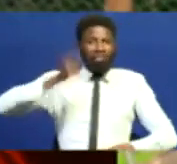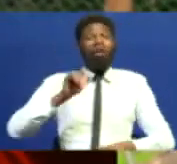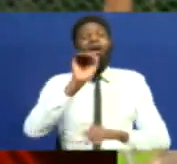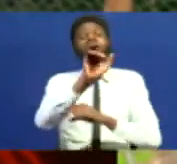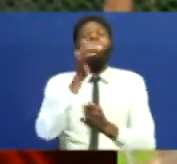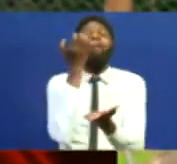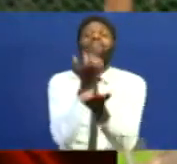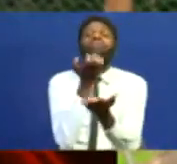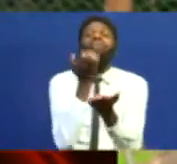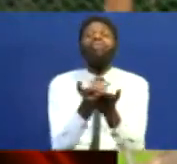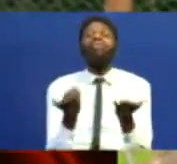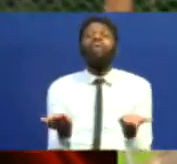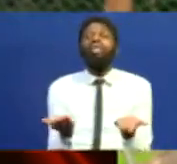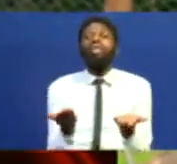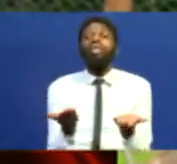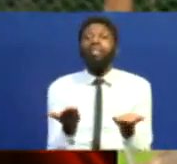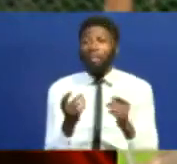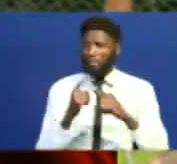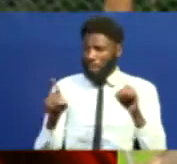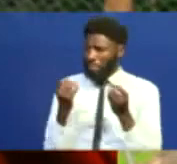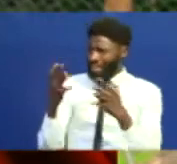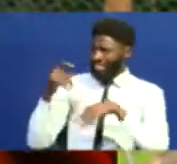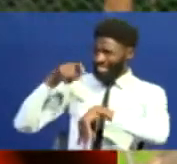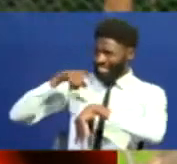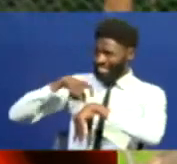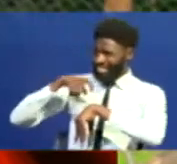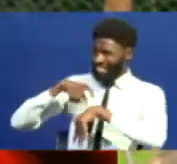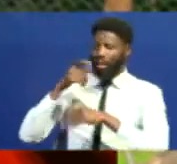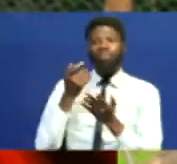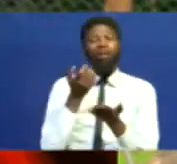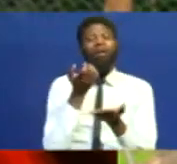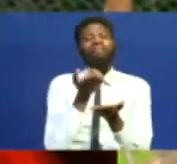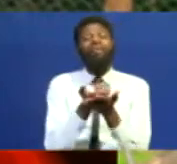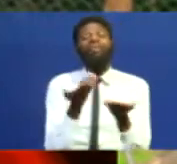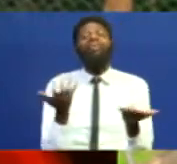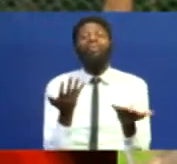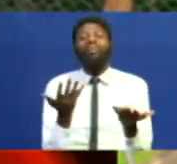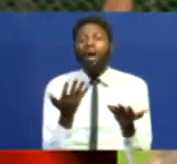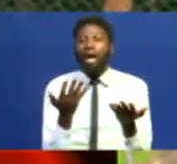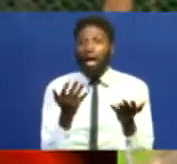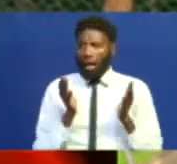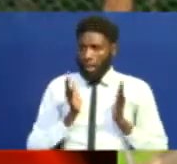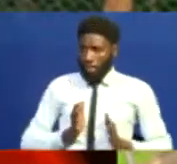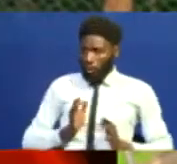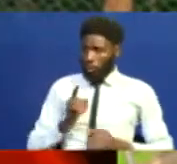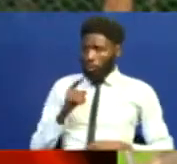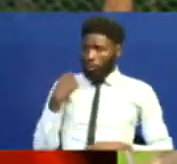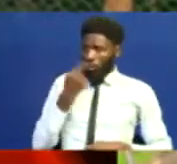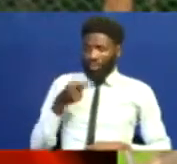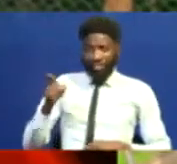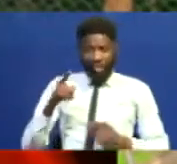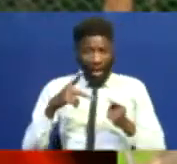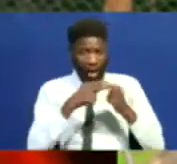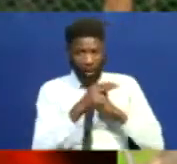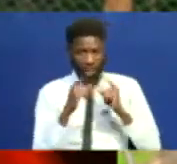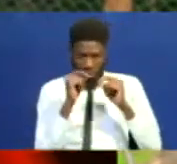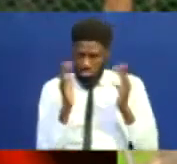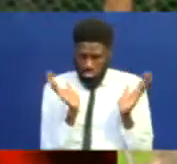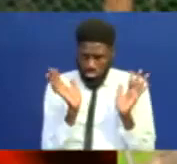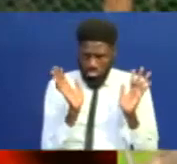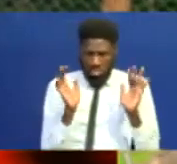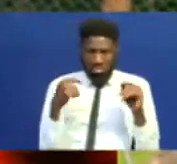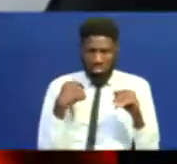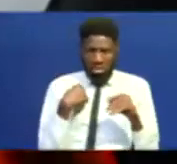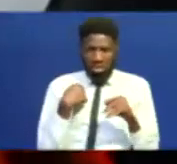evidence. And apparently most of the evidence is just the cutter, and the cutter refuses that. She was just carrying a blade like